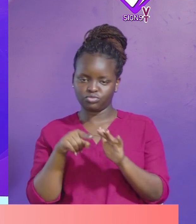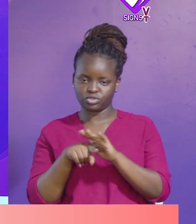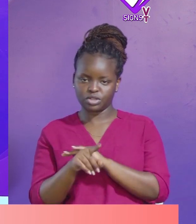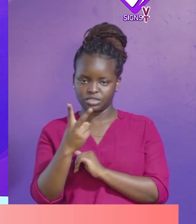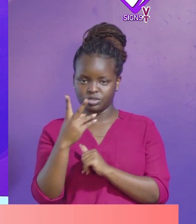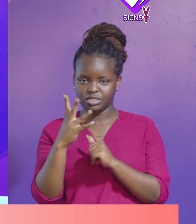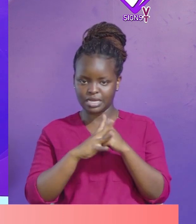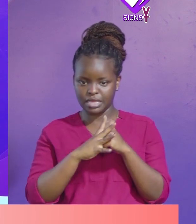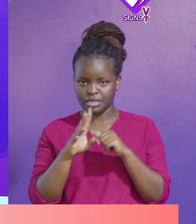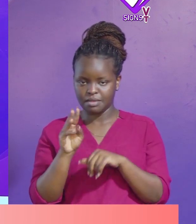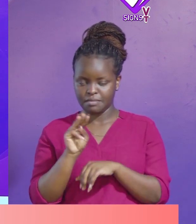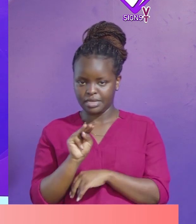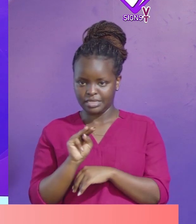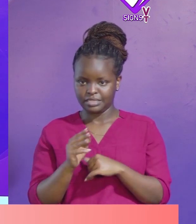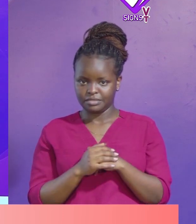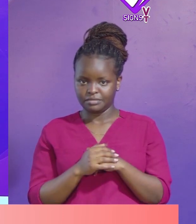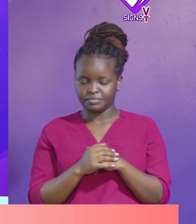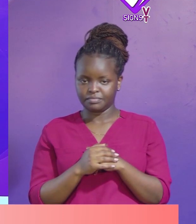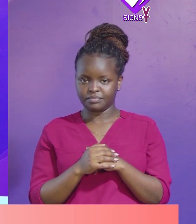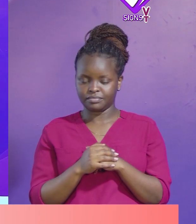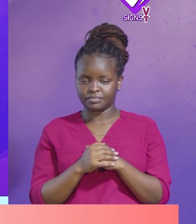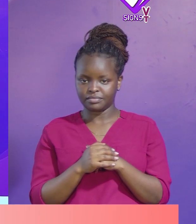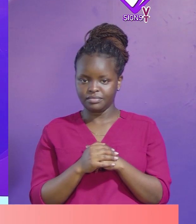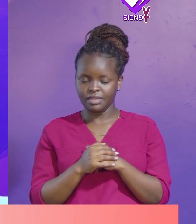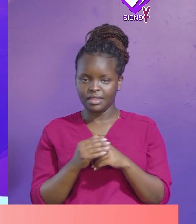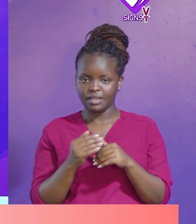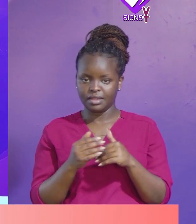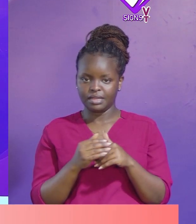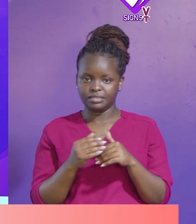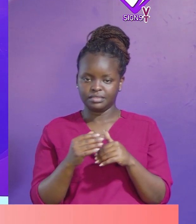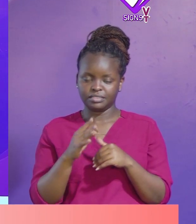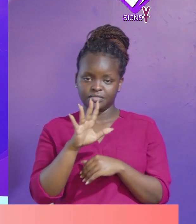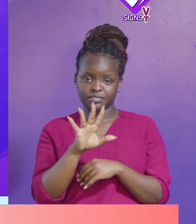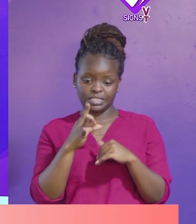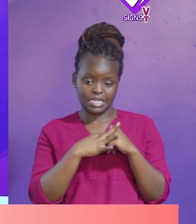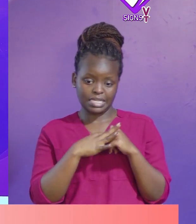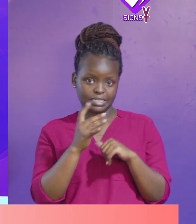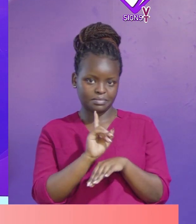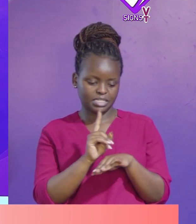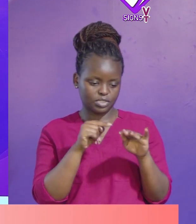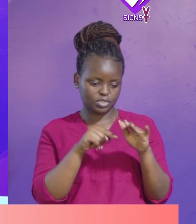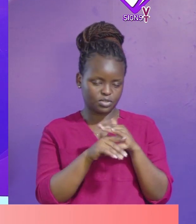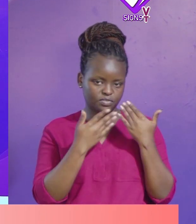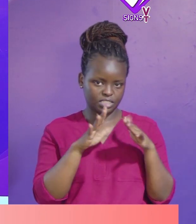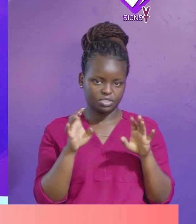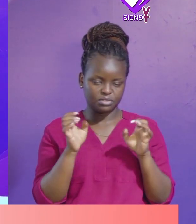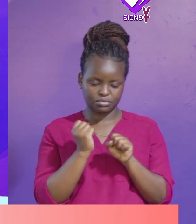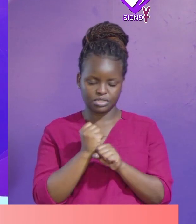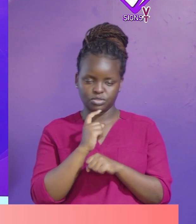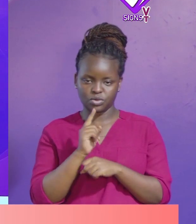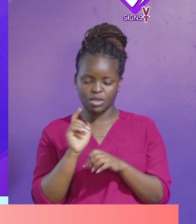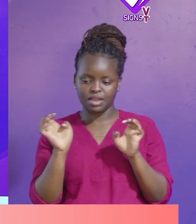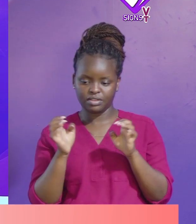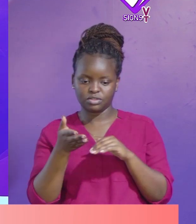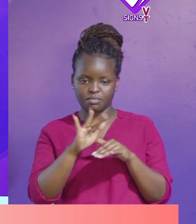was the first half, before Idrissa Gueye scored in the 58th minute to make sure that Everton were back in the